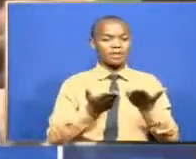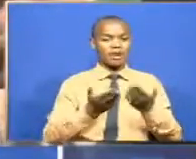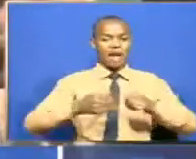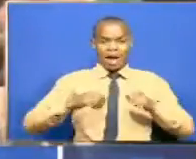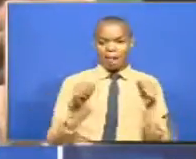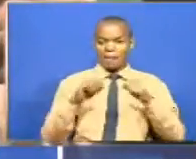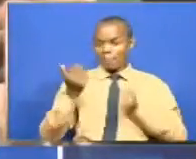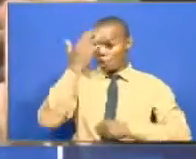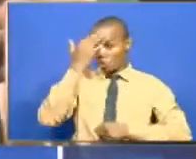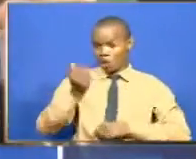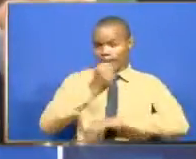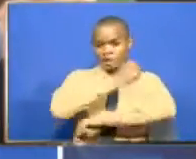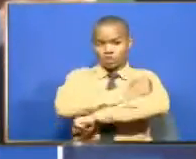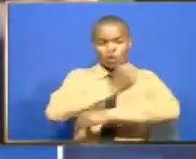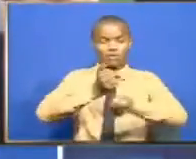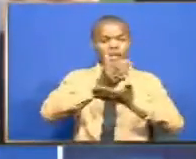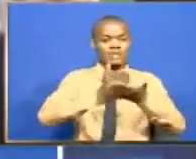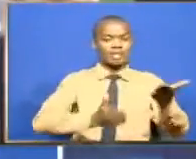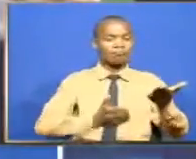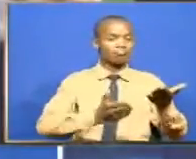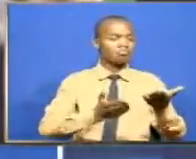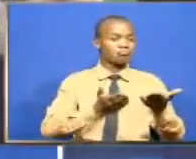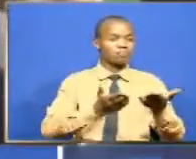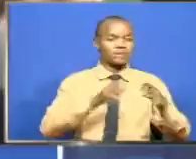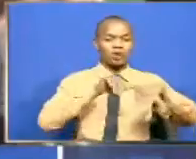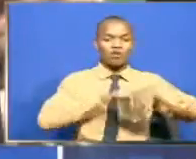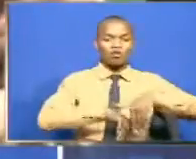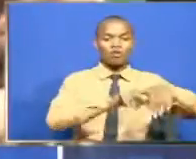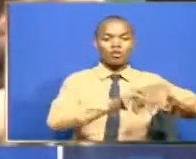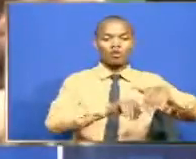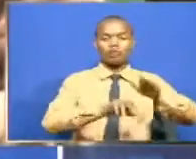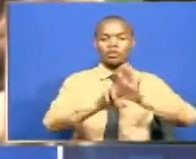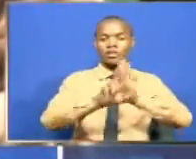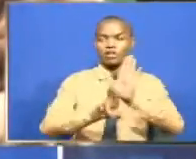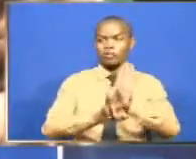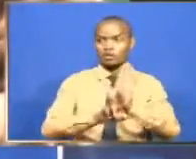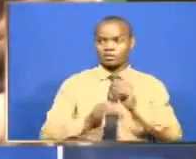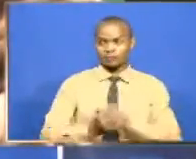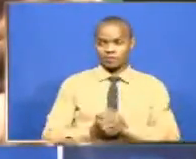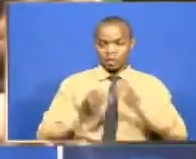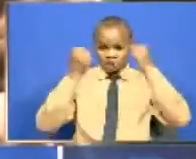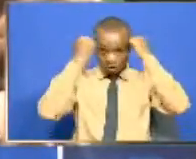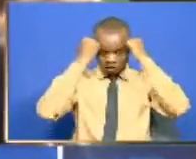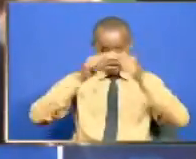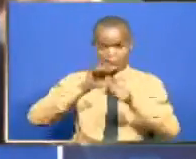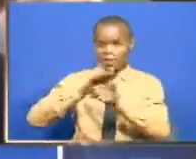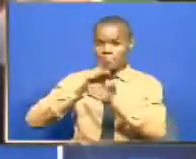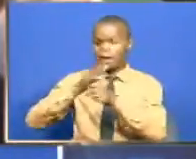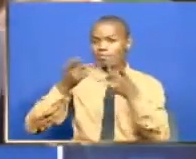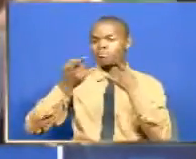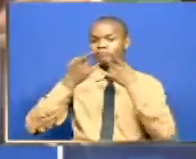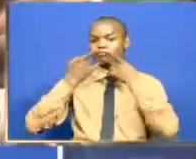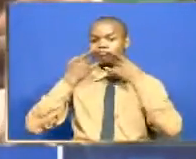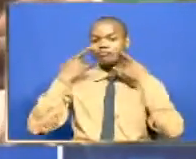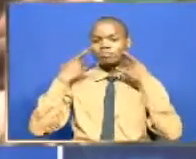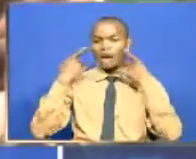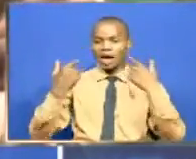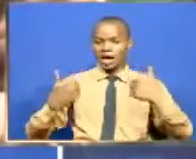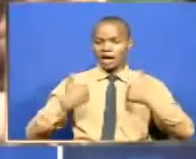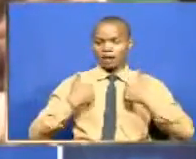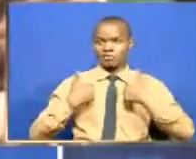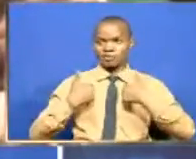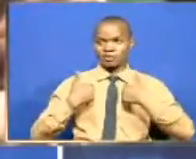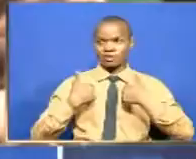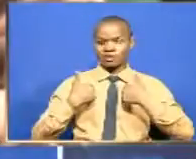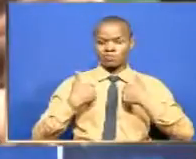afya kuhusu corona. Tumeona wanafunzi wengi wako na barakoa, kuna sehemu